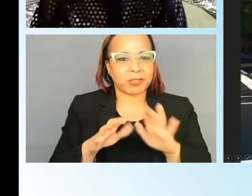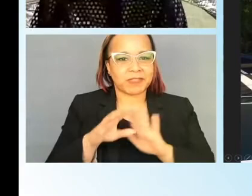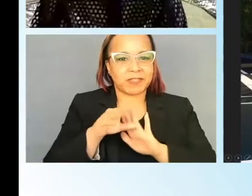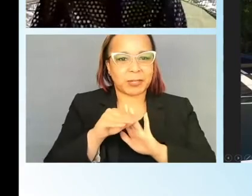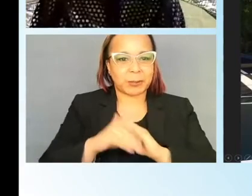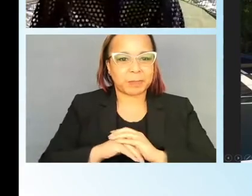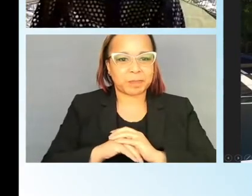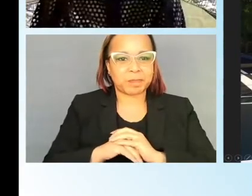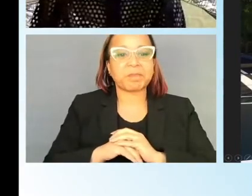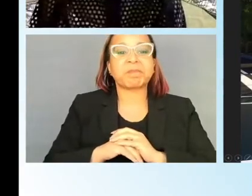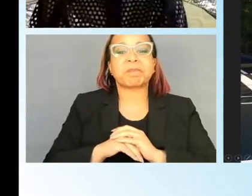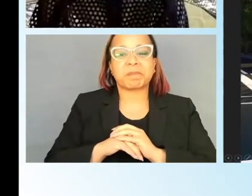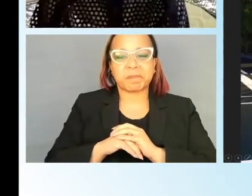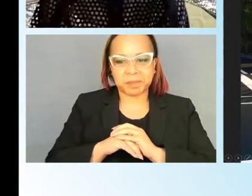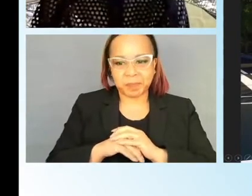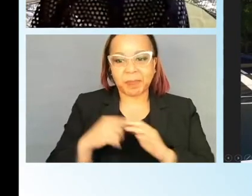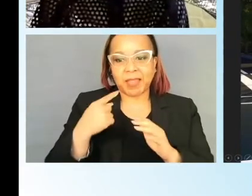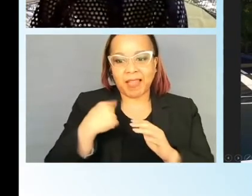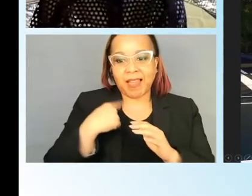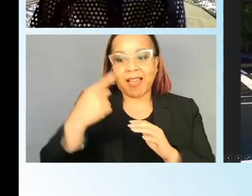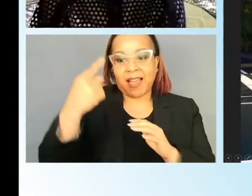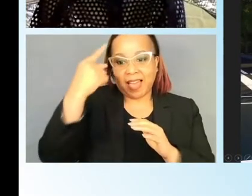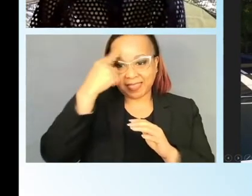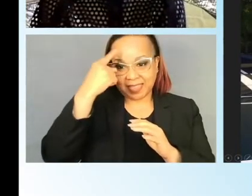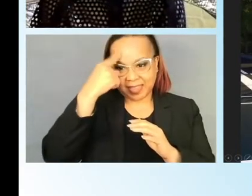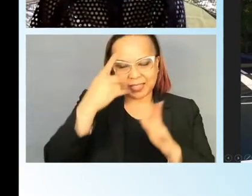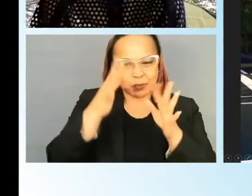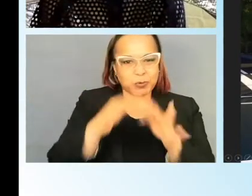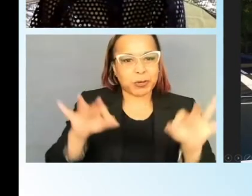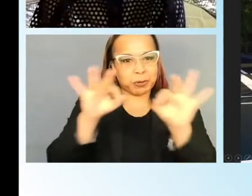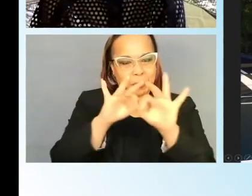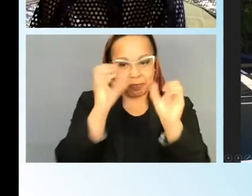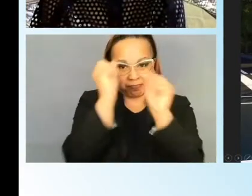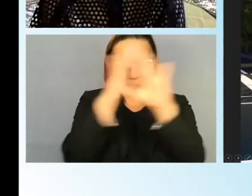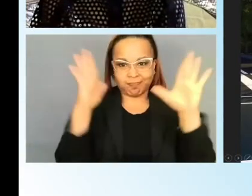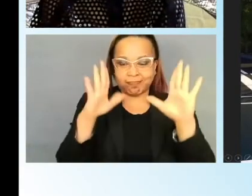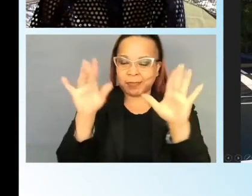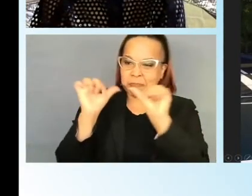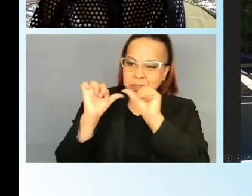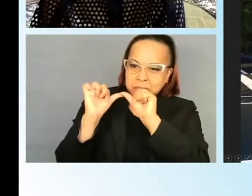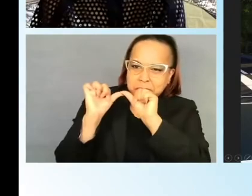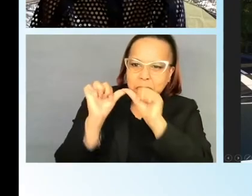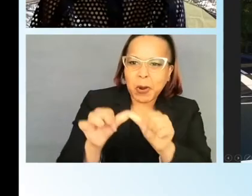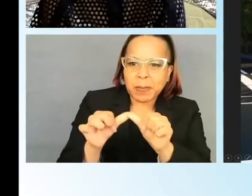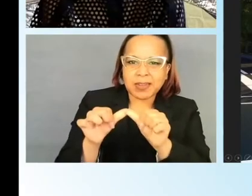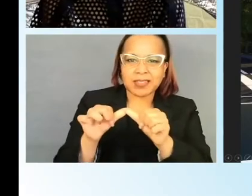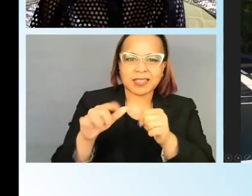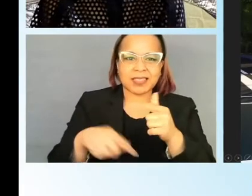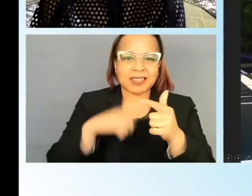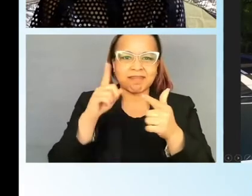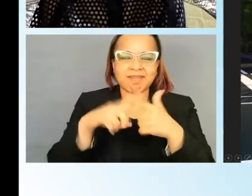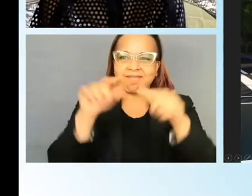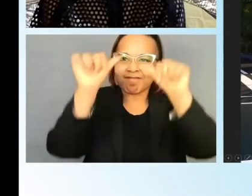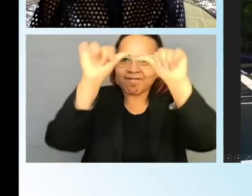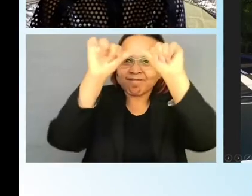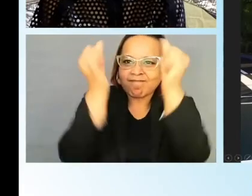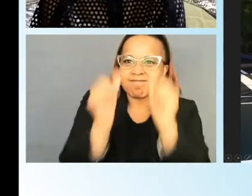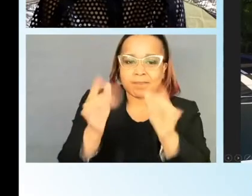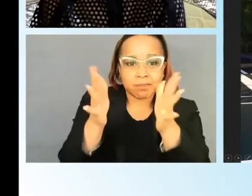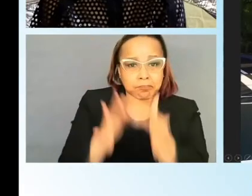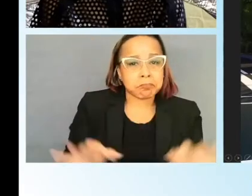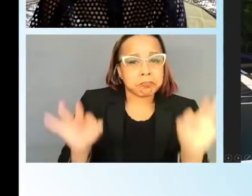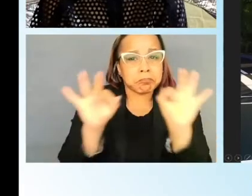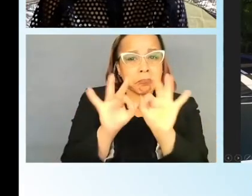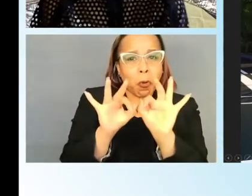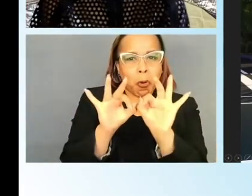And so I think it's critical that we imagine that while permanence and monumentality are critical to thinking